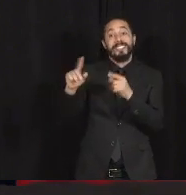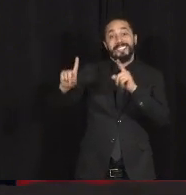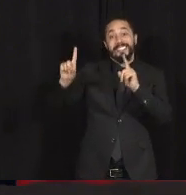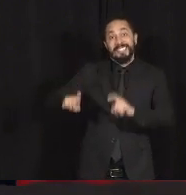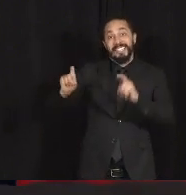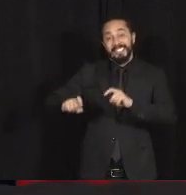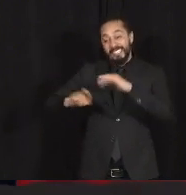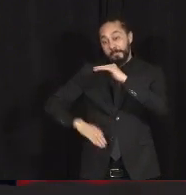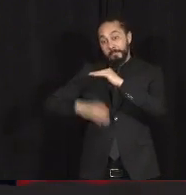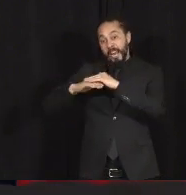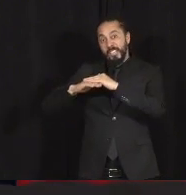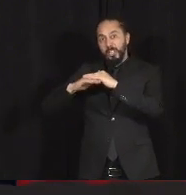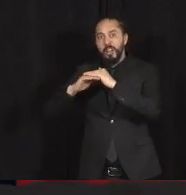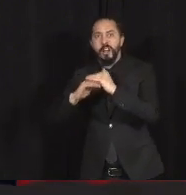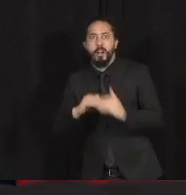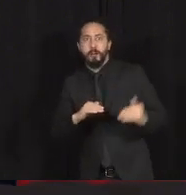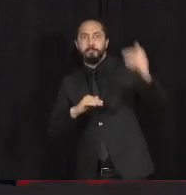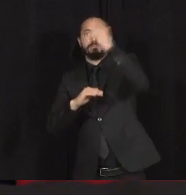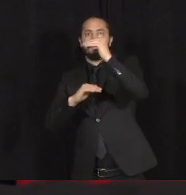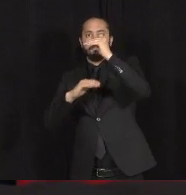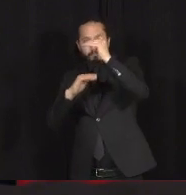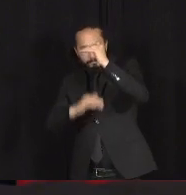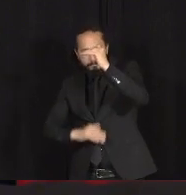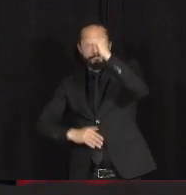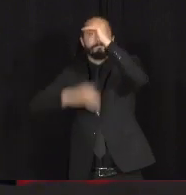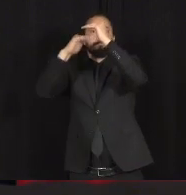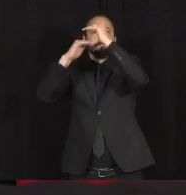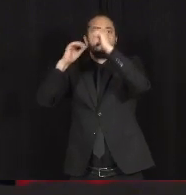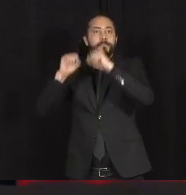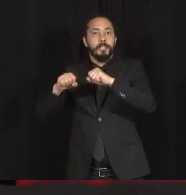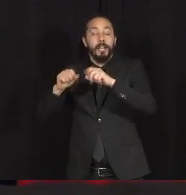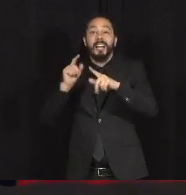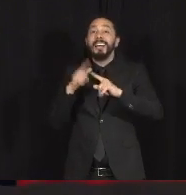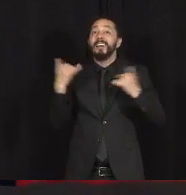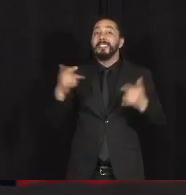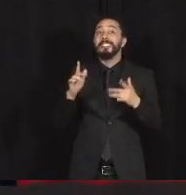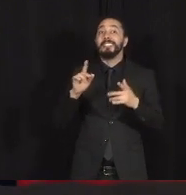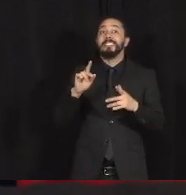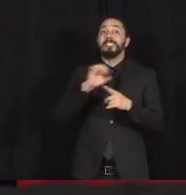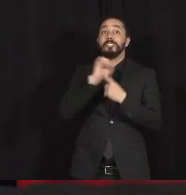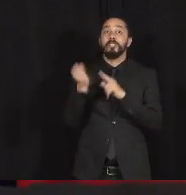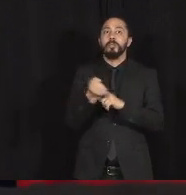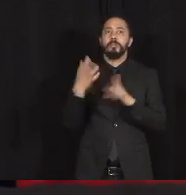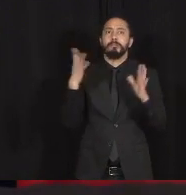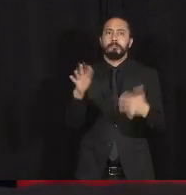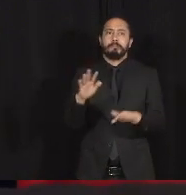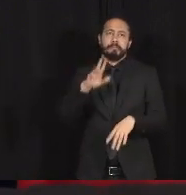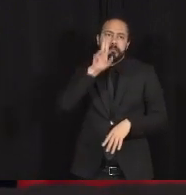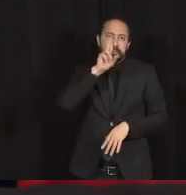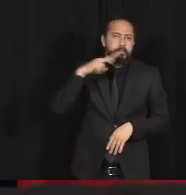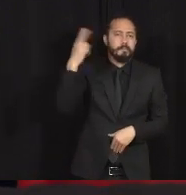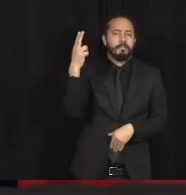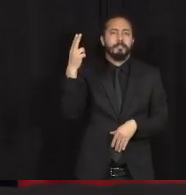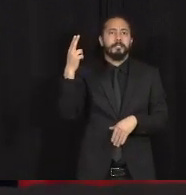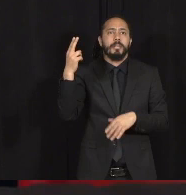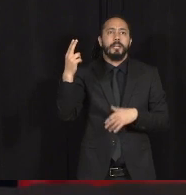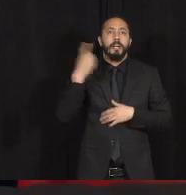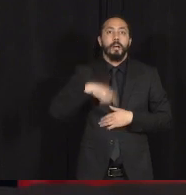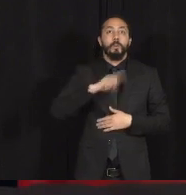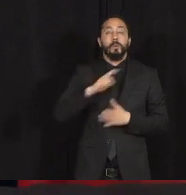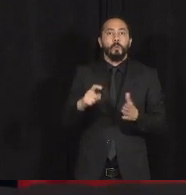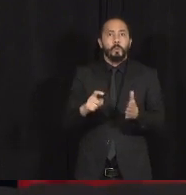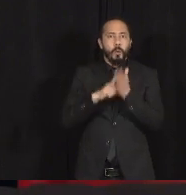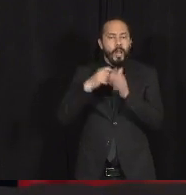an unprecedented situation where we have required everyone to become involved. And there